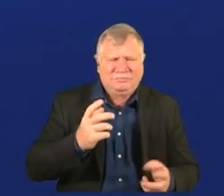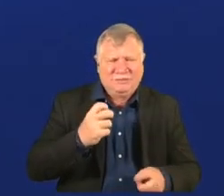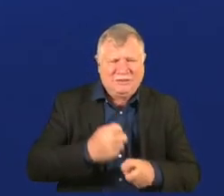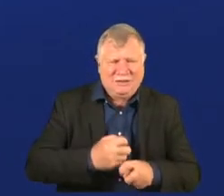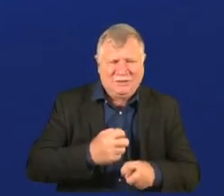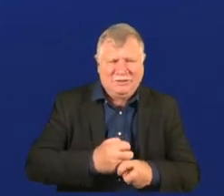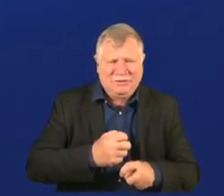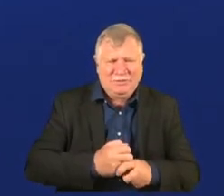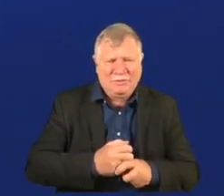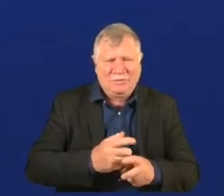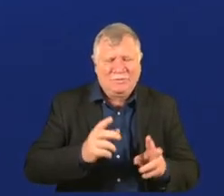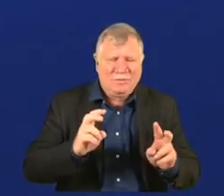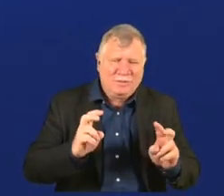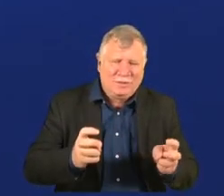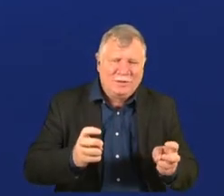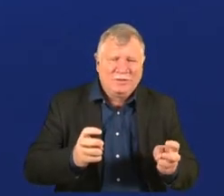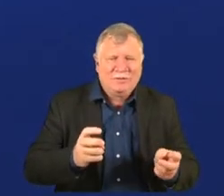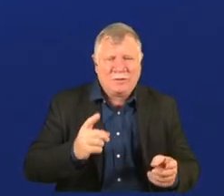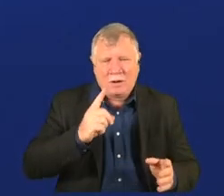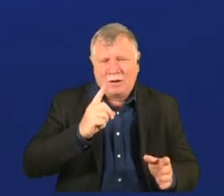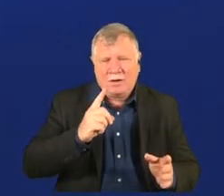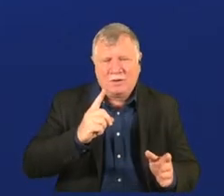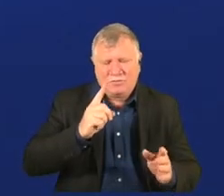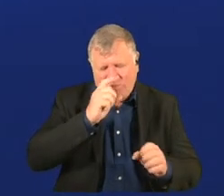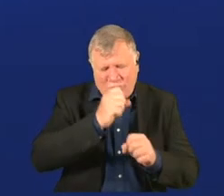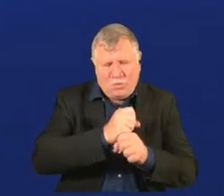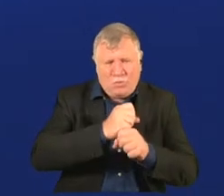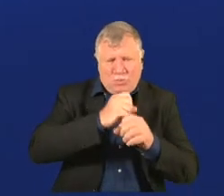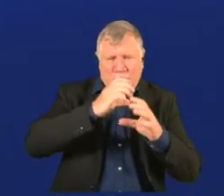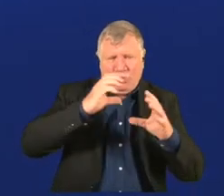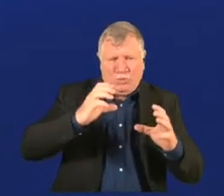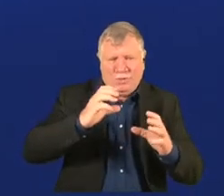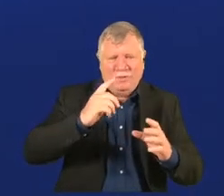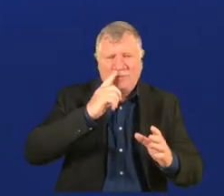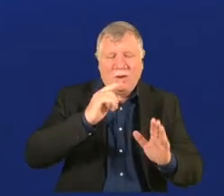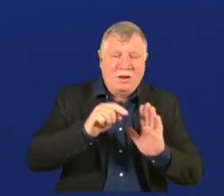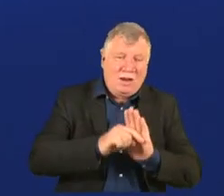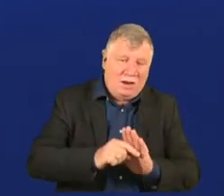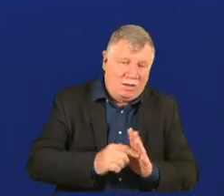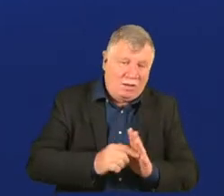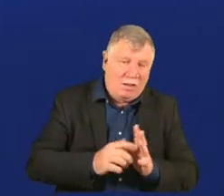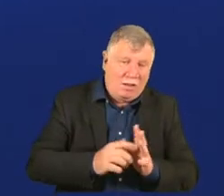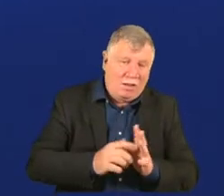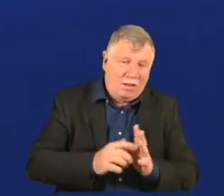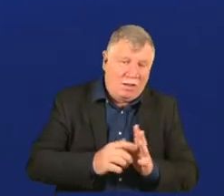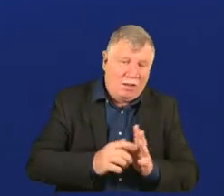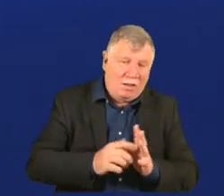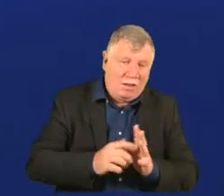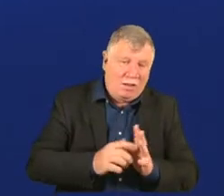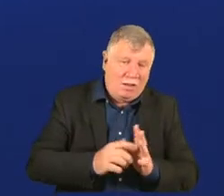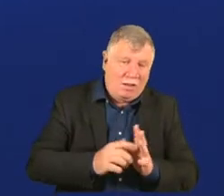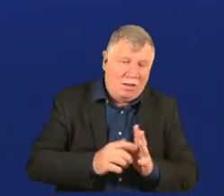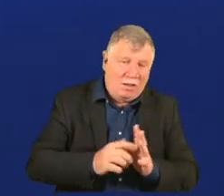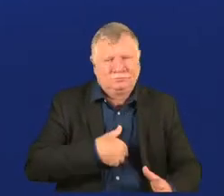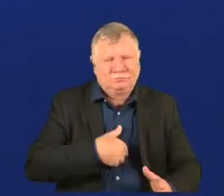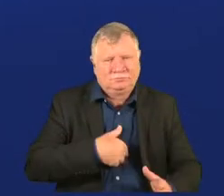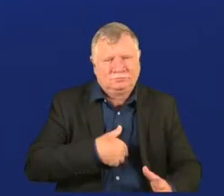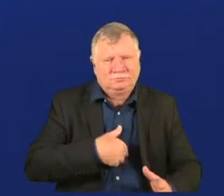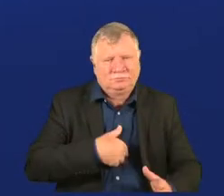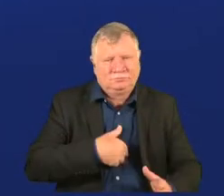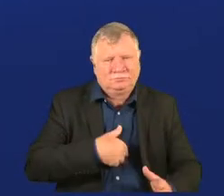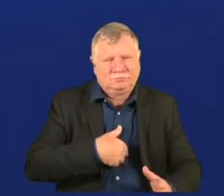difficult in terms of painting a picture that might be a bit too negative, but we are